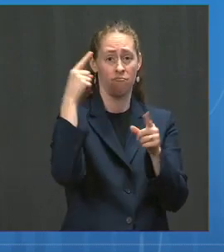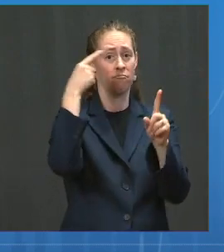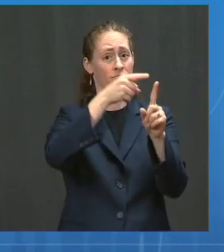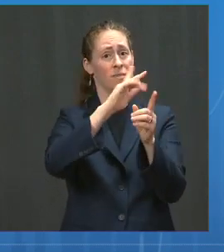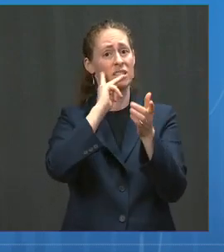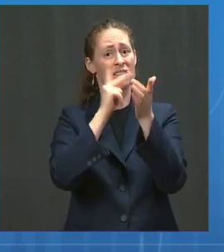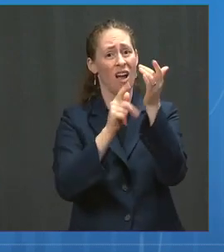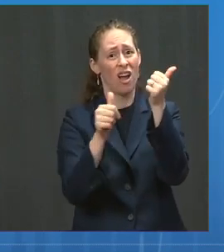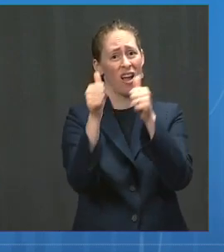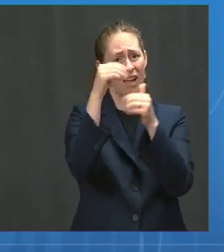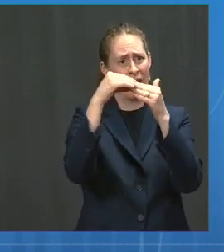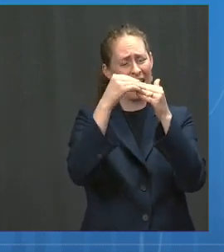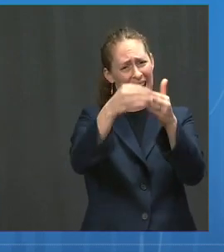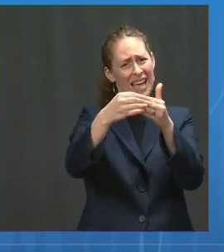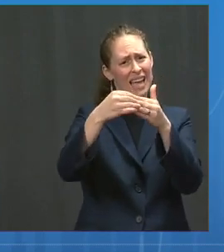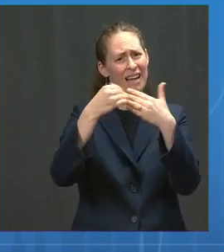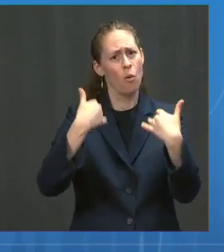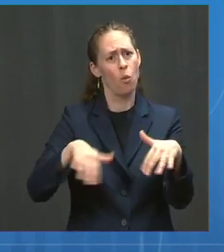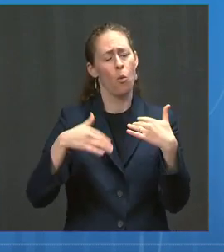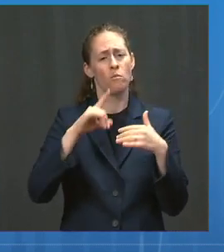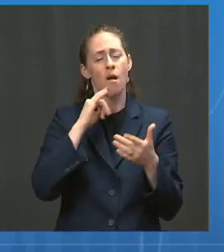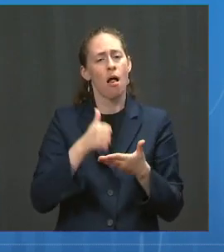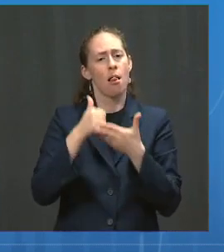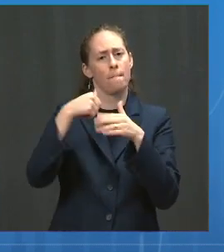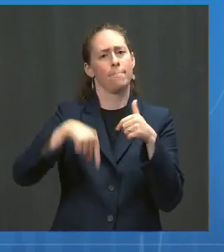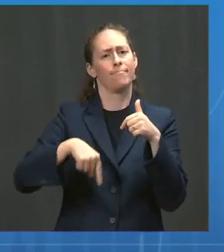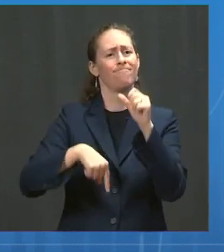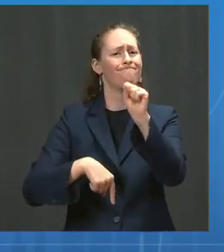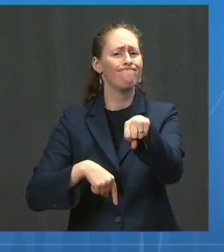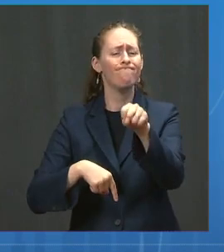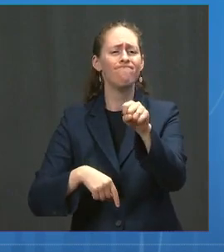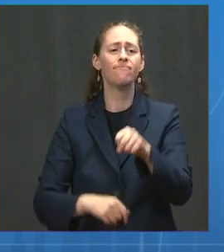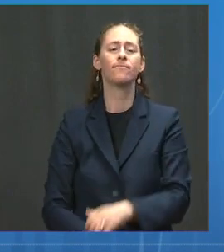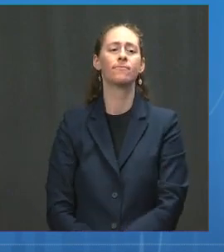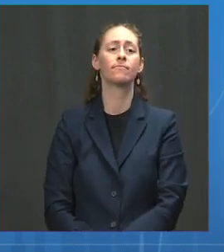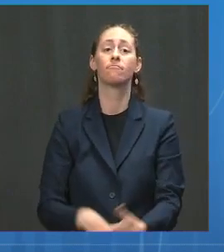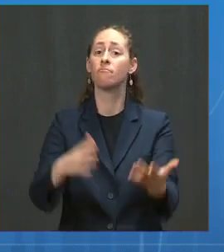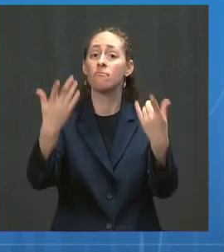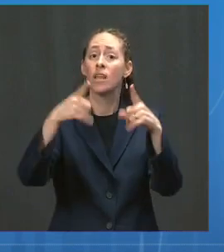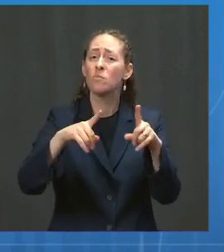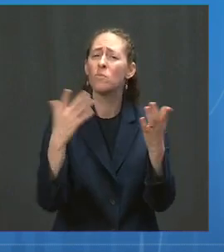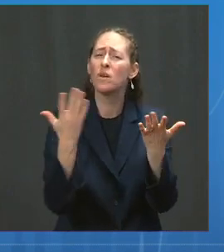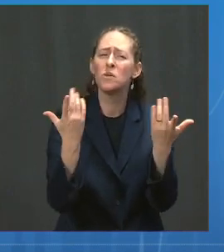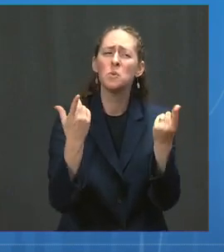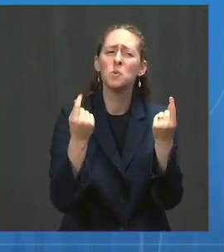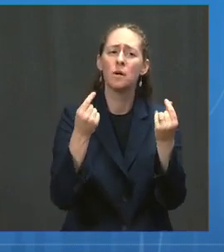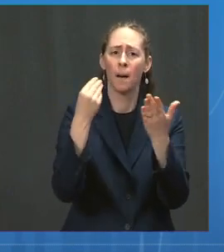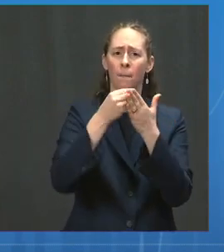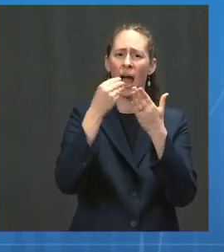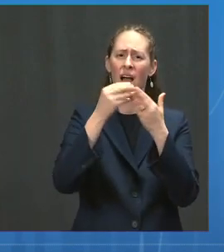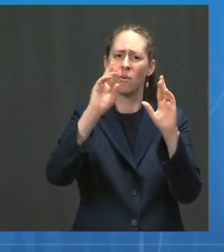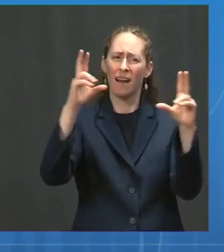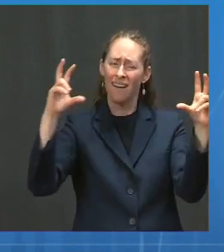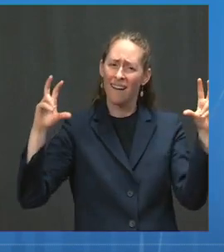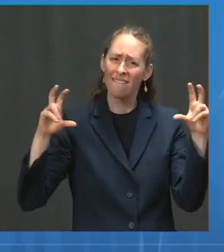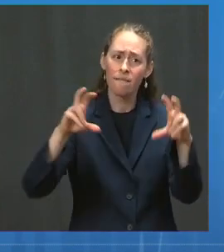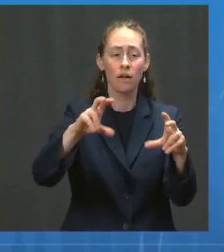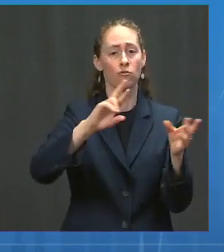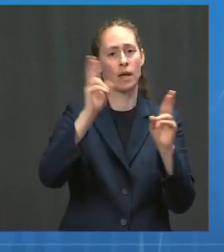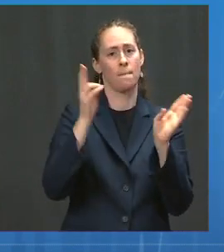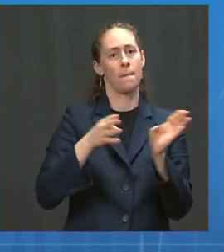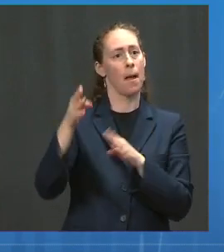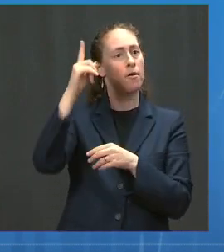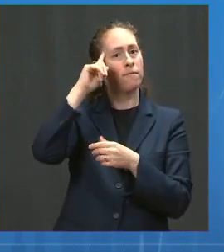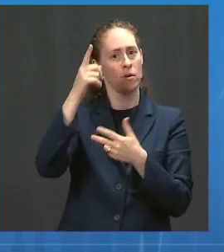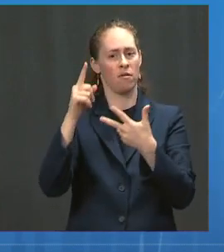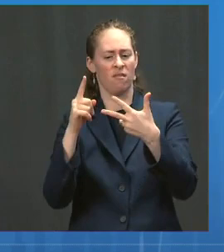that. What you did was make an investment to prepare for phase 2 and phase 3, even before you